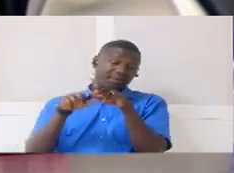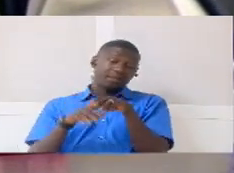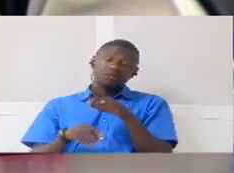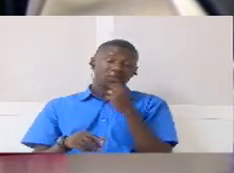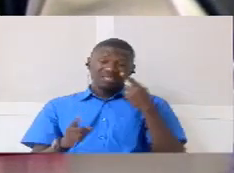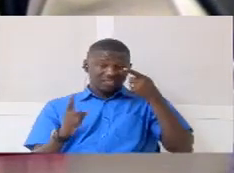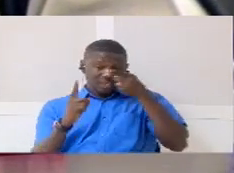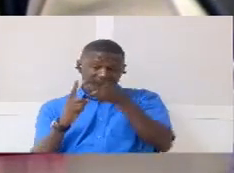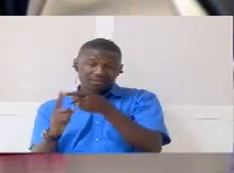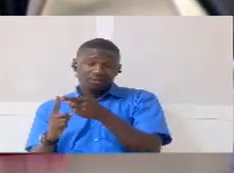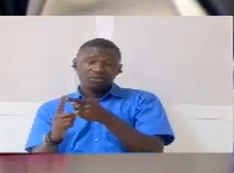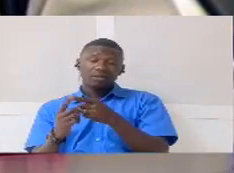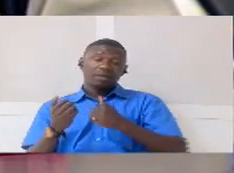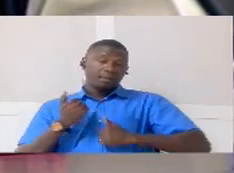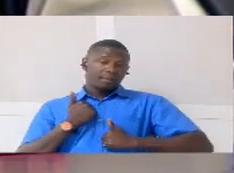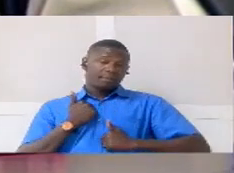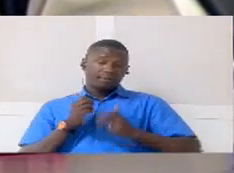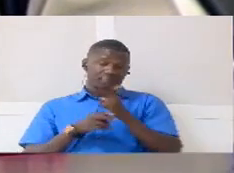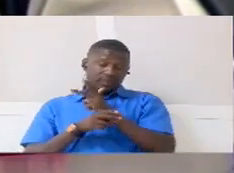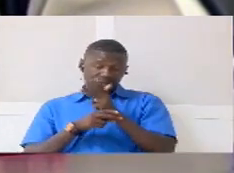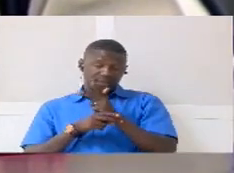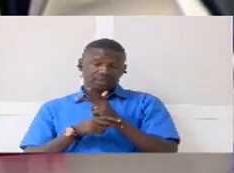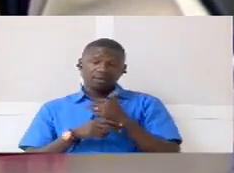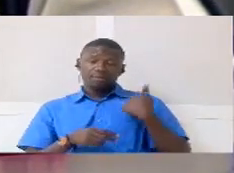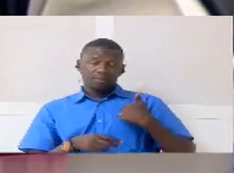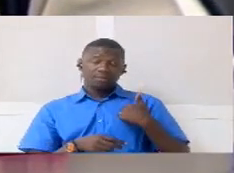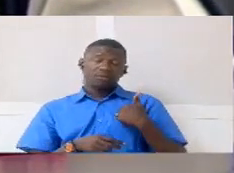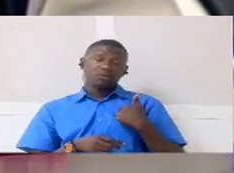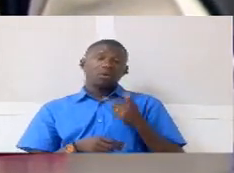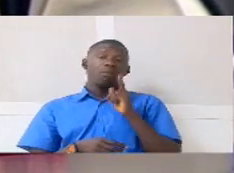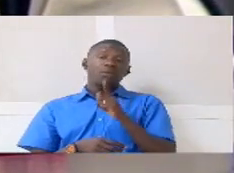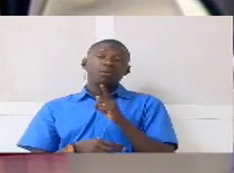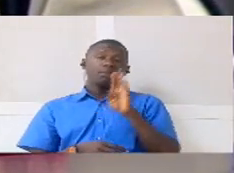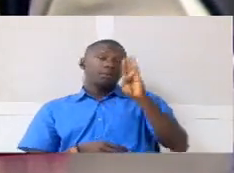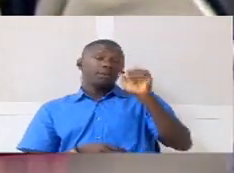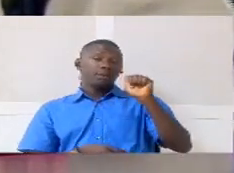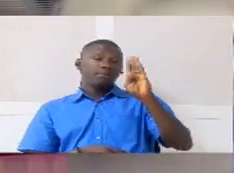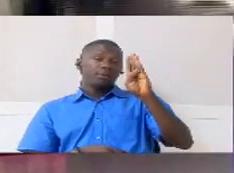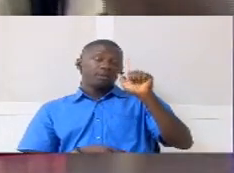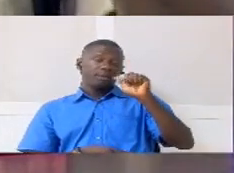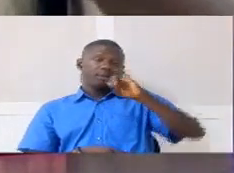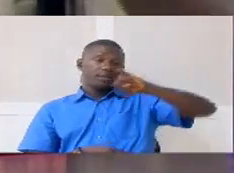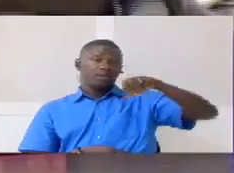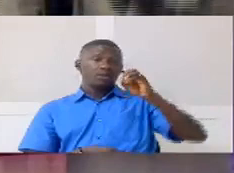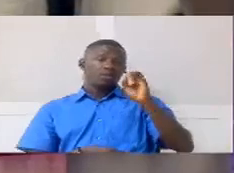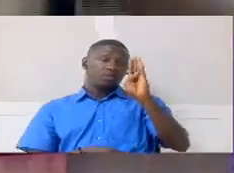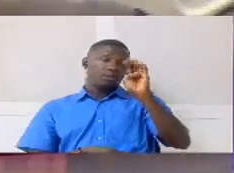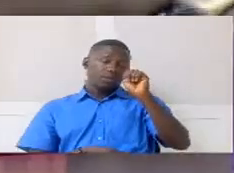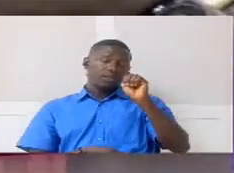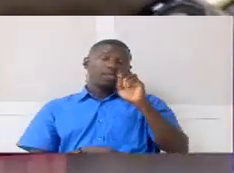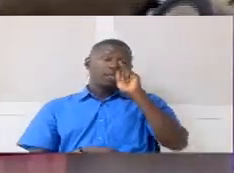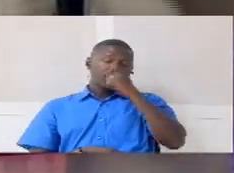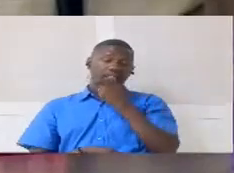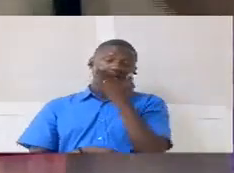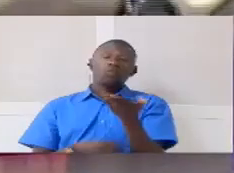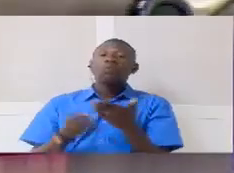to the prison officers because baba job did not die at the prison doctor mi adu ko long ye baba la fure examiner raje ko